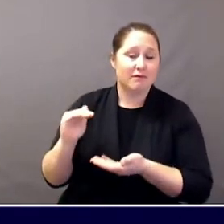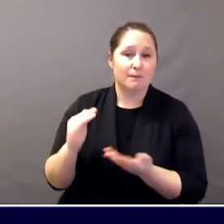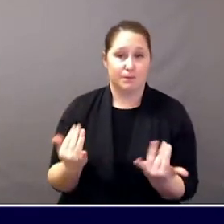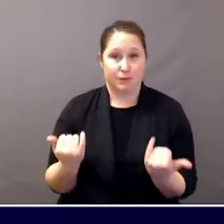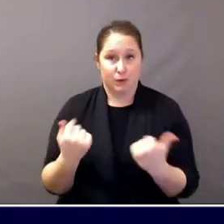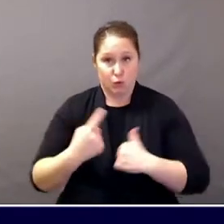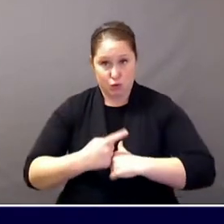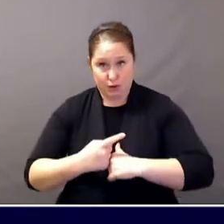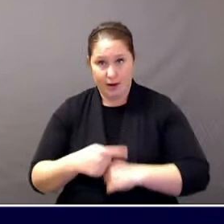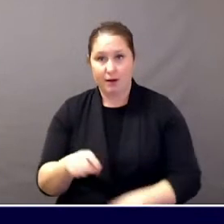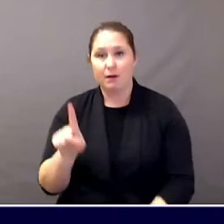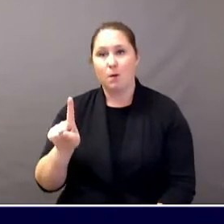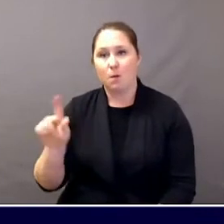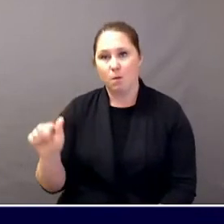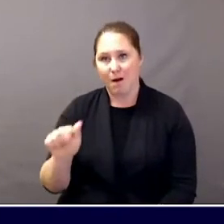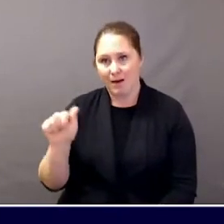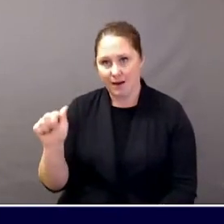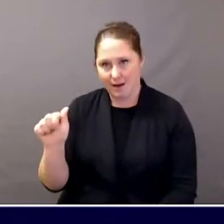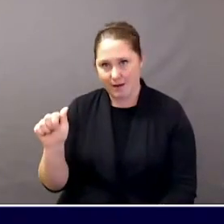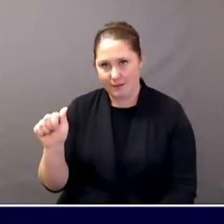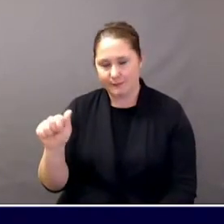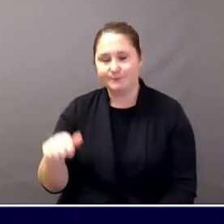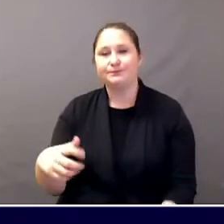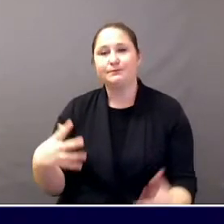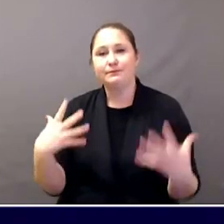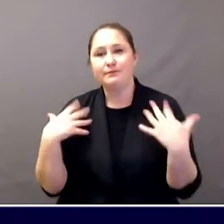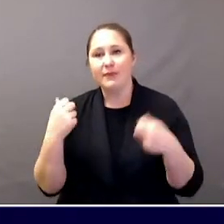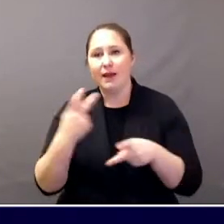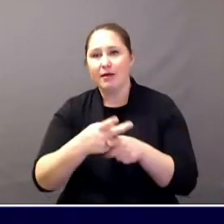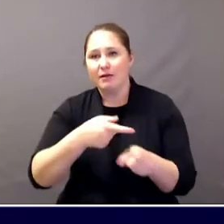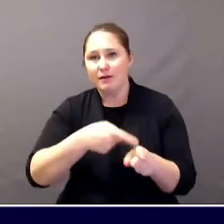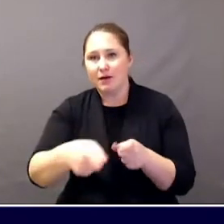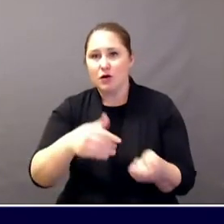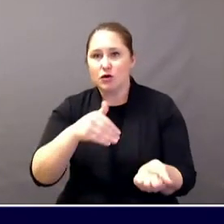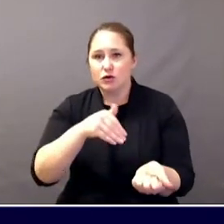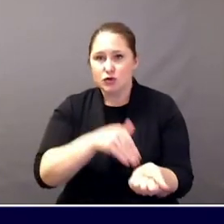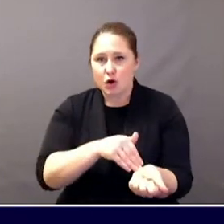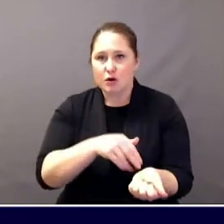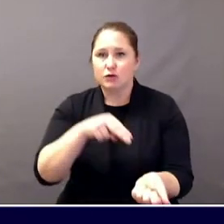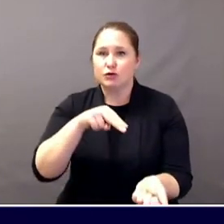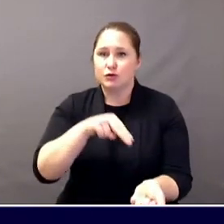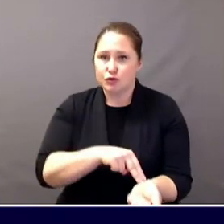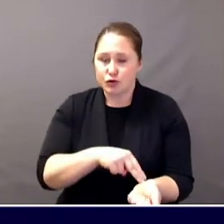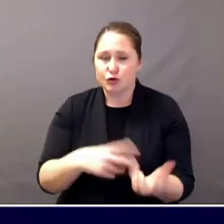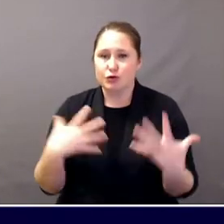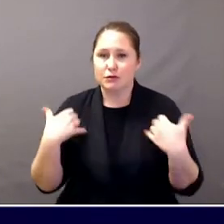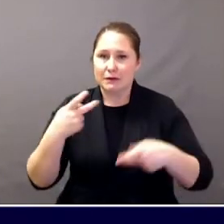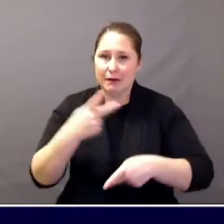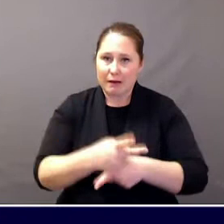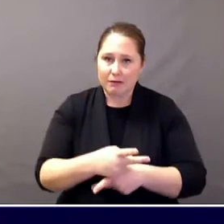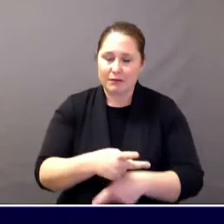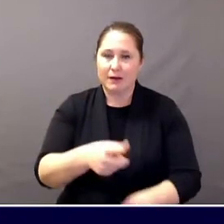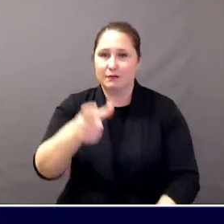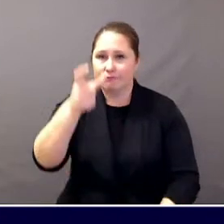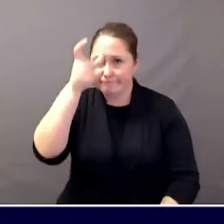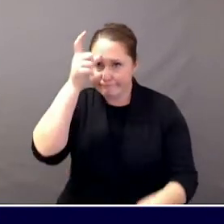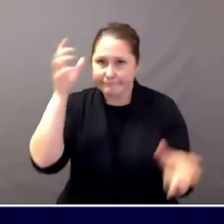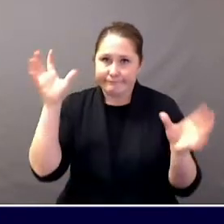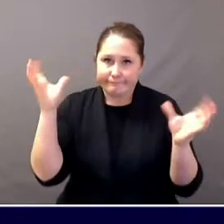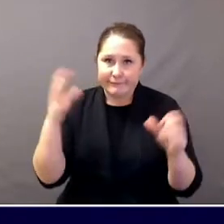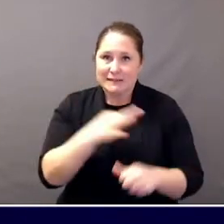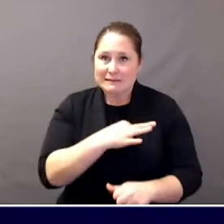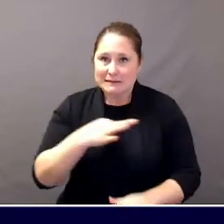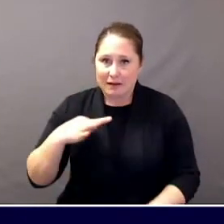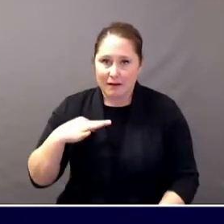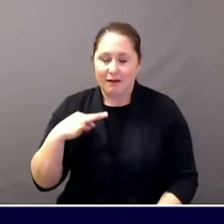to healthcare personnel such as doctors, nurses, other healthcare professionals, EMTs, and staff and employees at